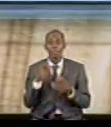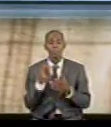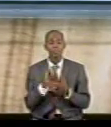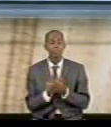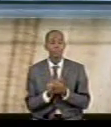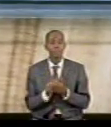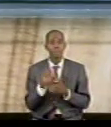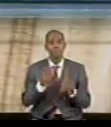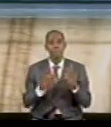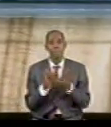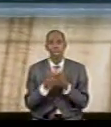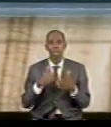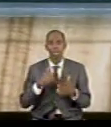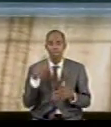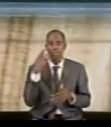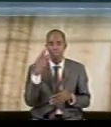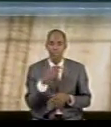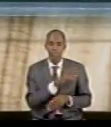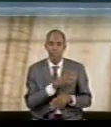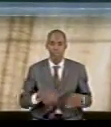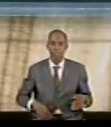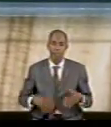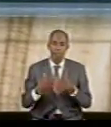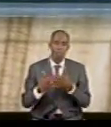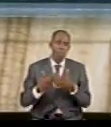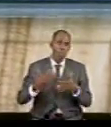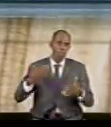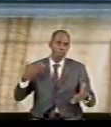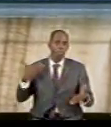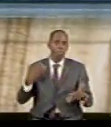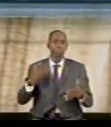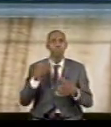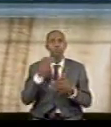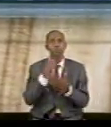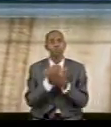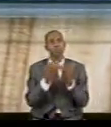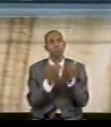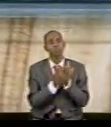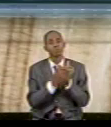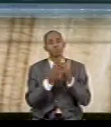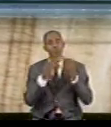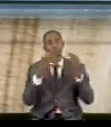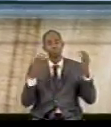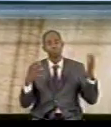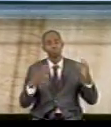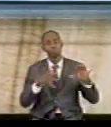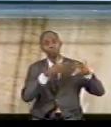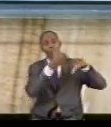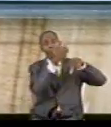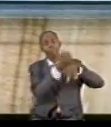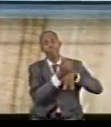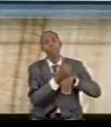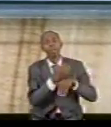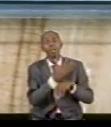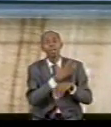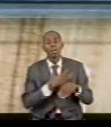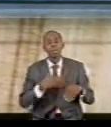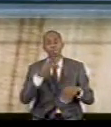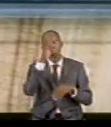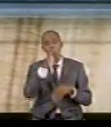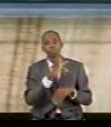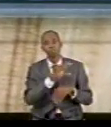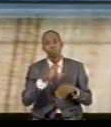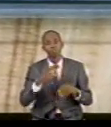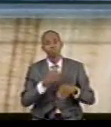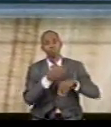to face before Calvary, at Calvary, at the resurrection, after the resurrection, and